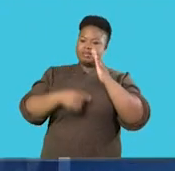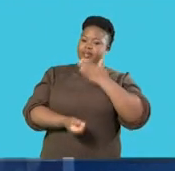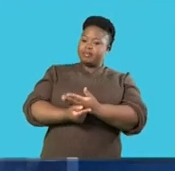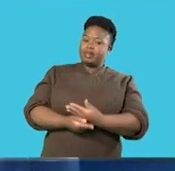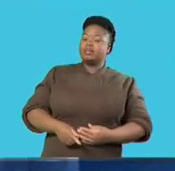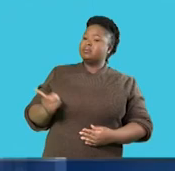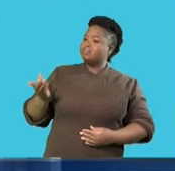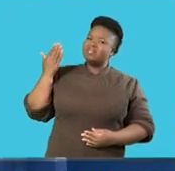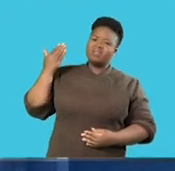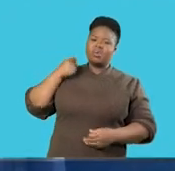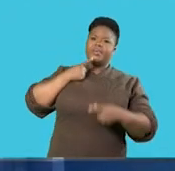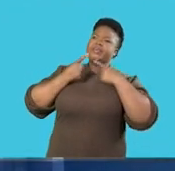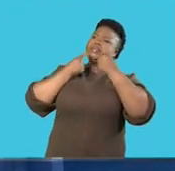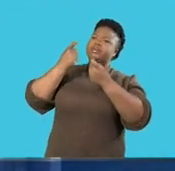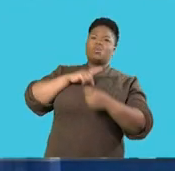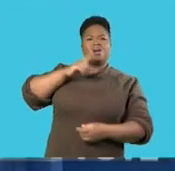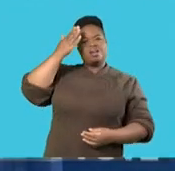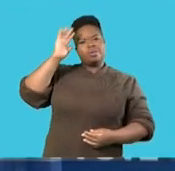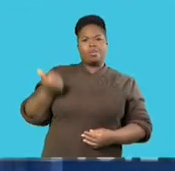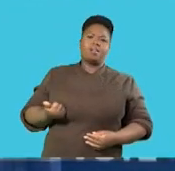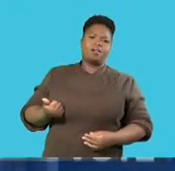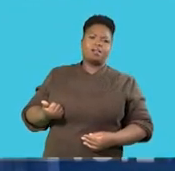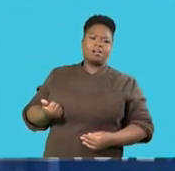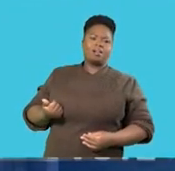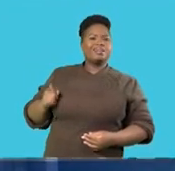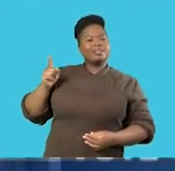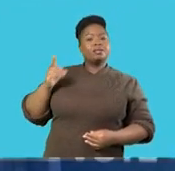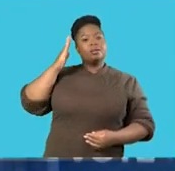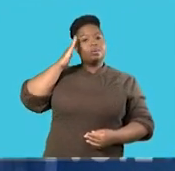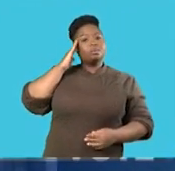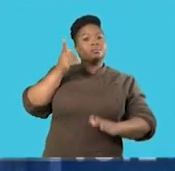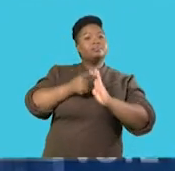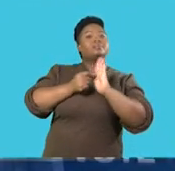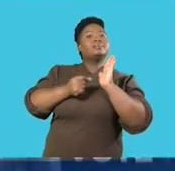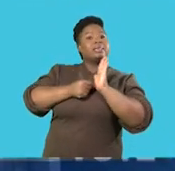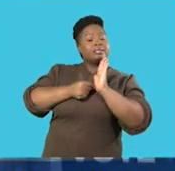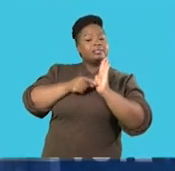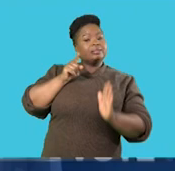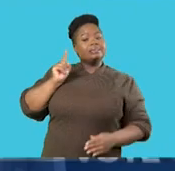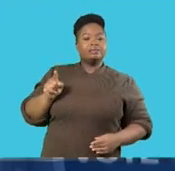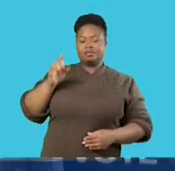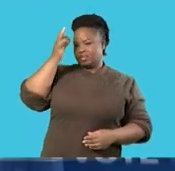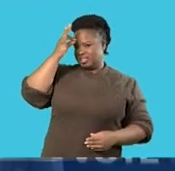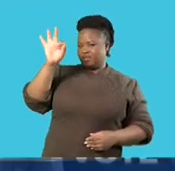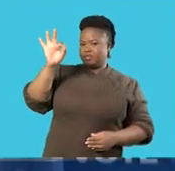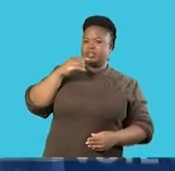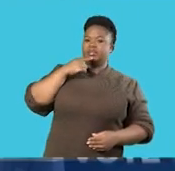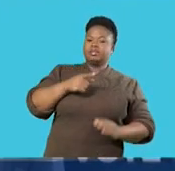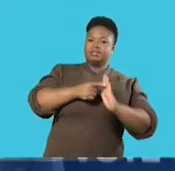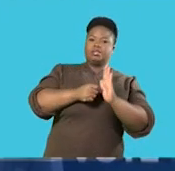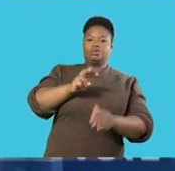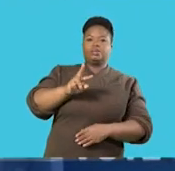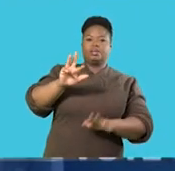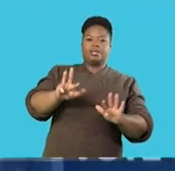And he was complaining because he knows that the date that his government has set, the 29th of